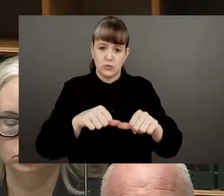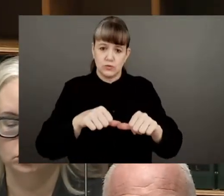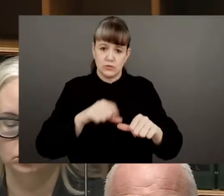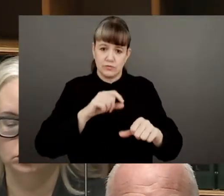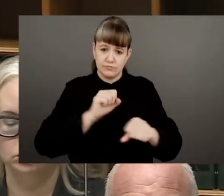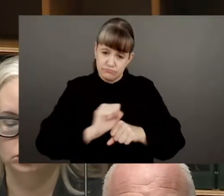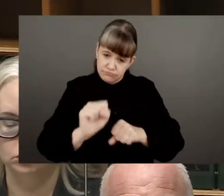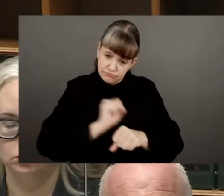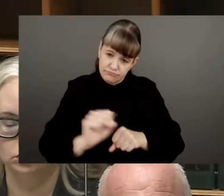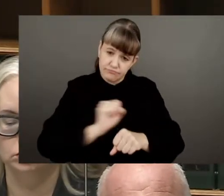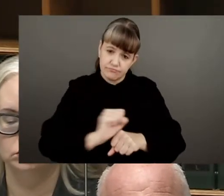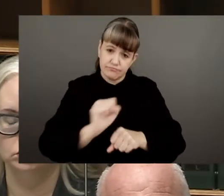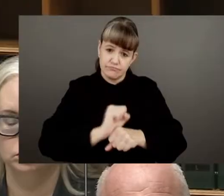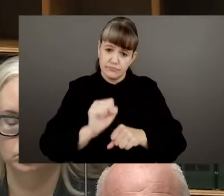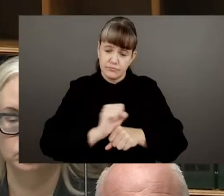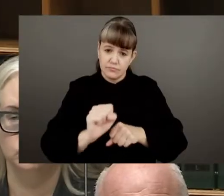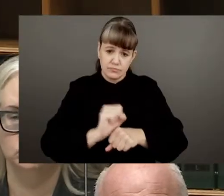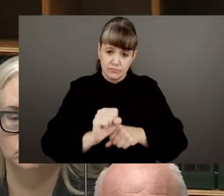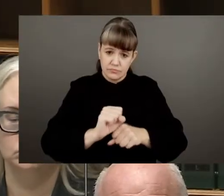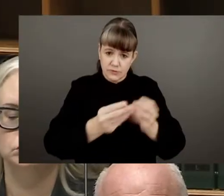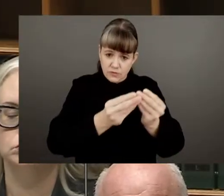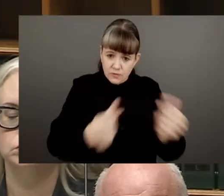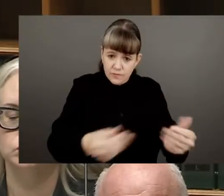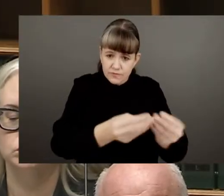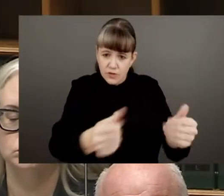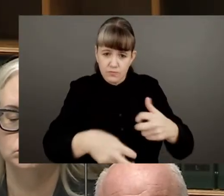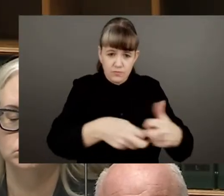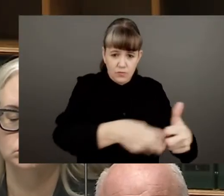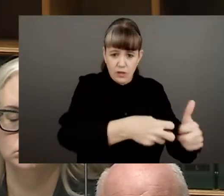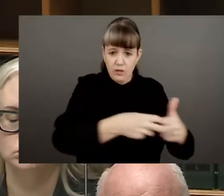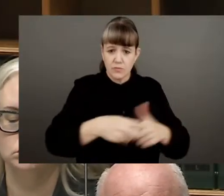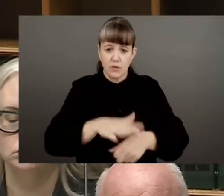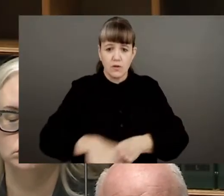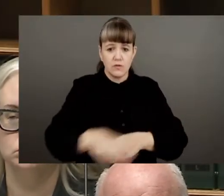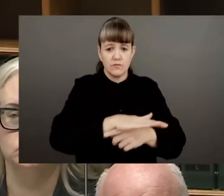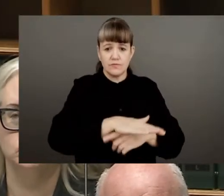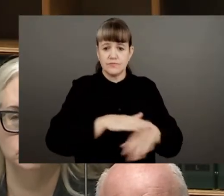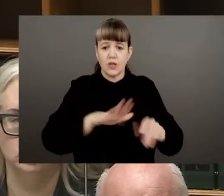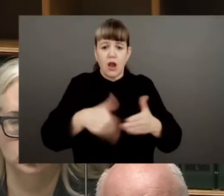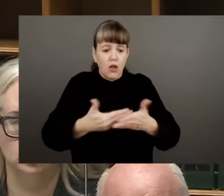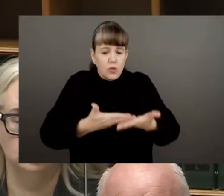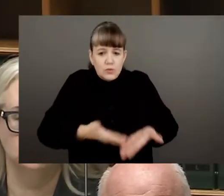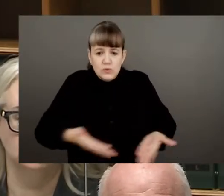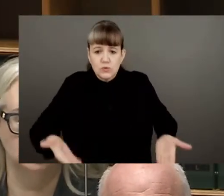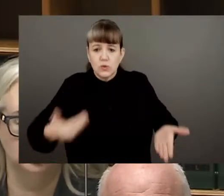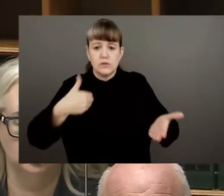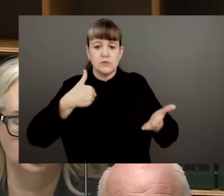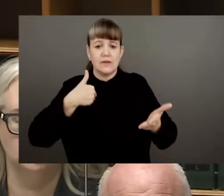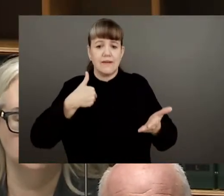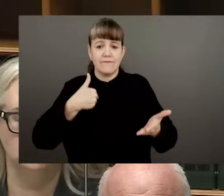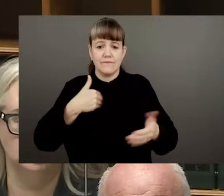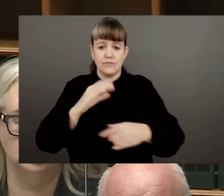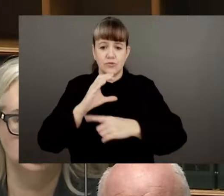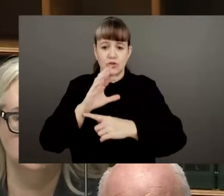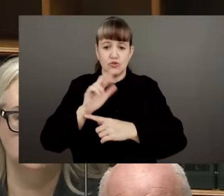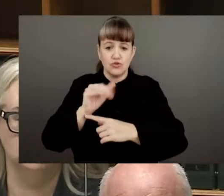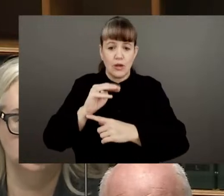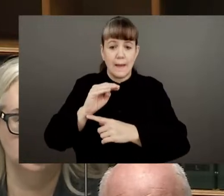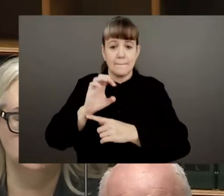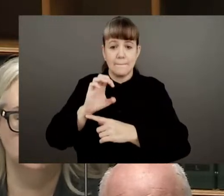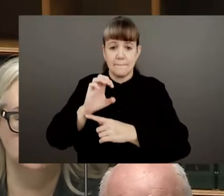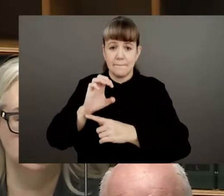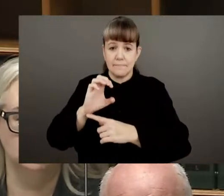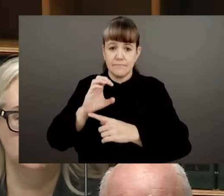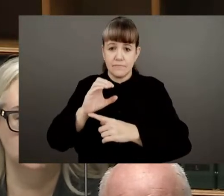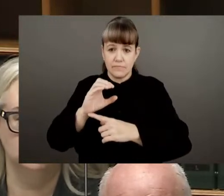of the resources and the criminal code changes that we have asked for and led in this country. We are going to keep at it, Mr. Speaker, until we get at